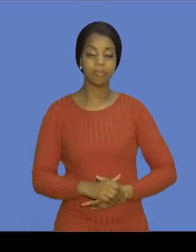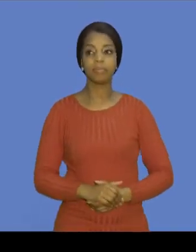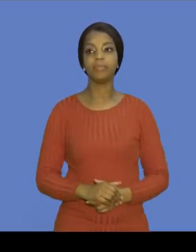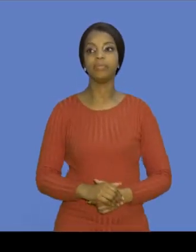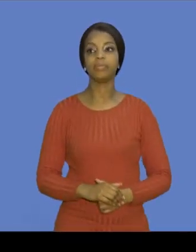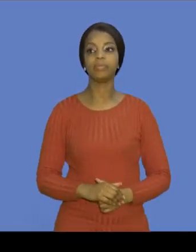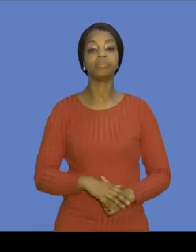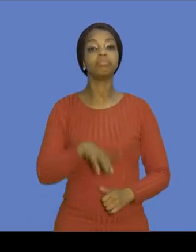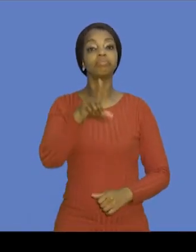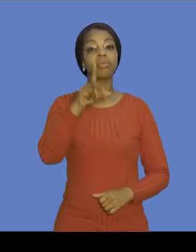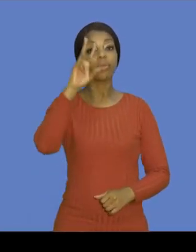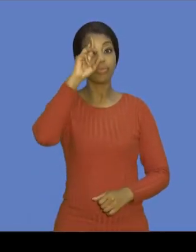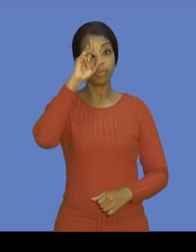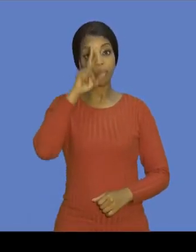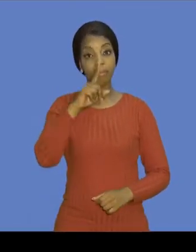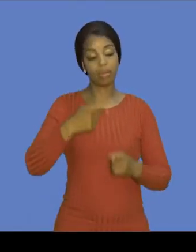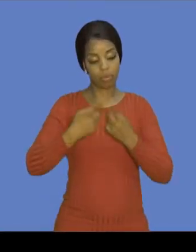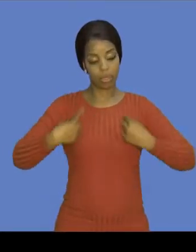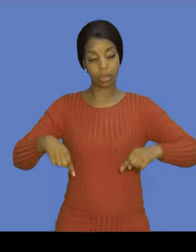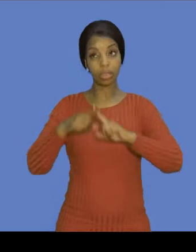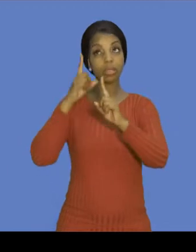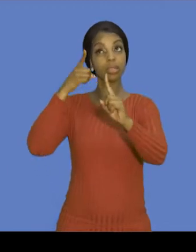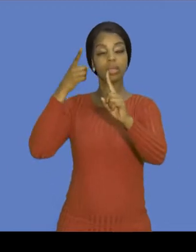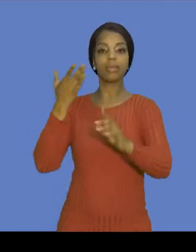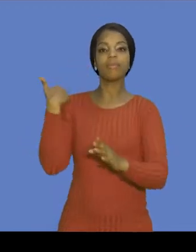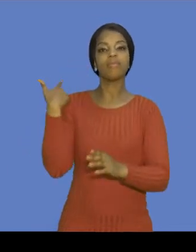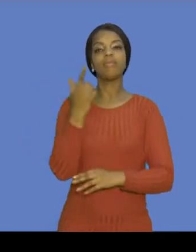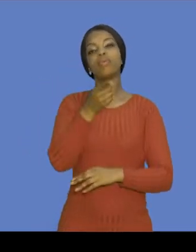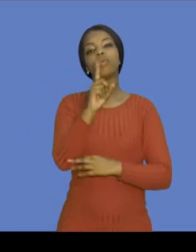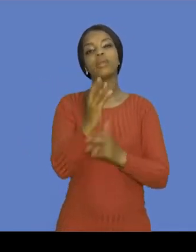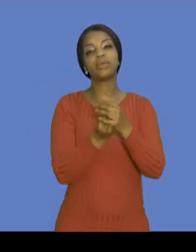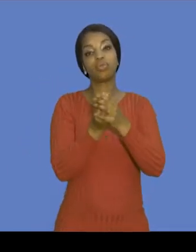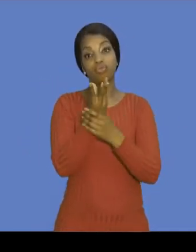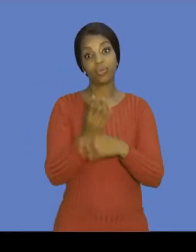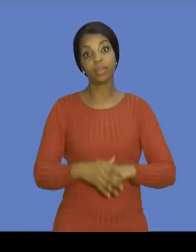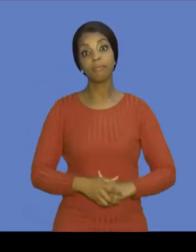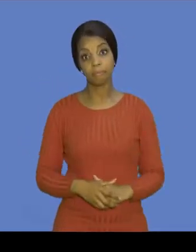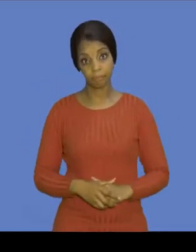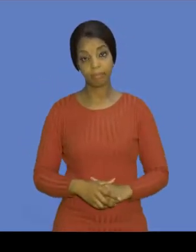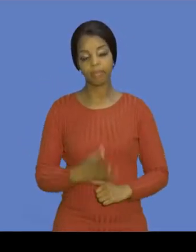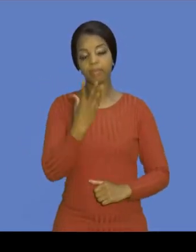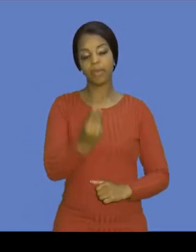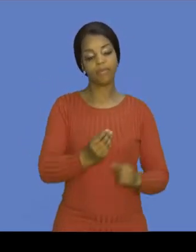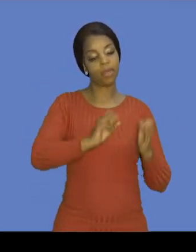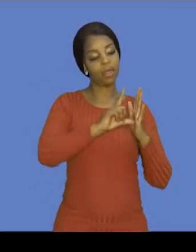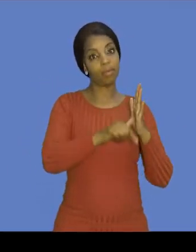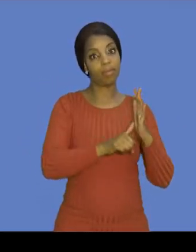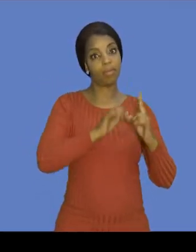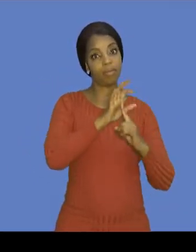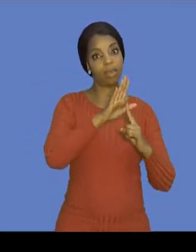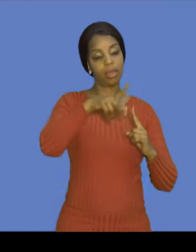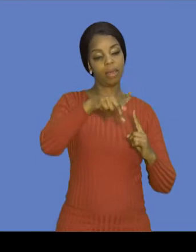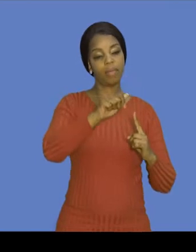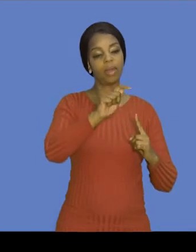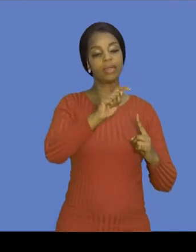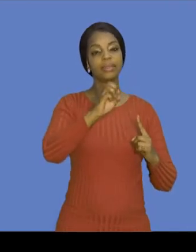Remember that our big idea was growth. We have patterns under there. We spoke about graphs. We spoke about forming equations, which